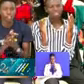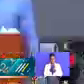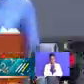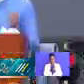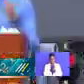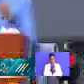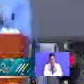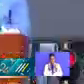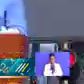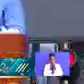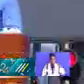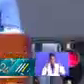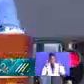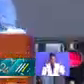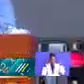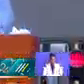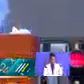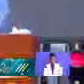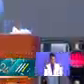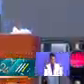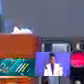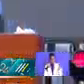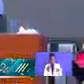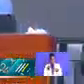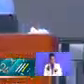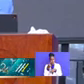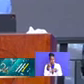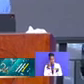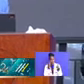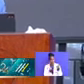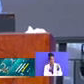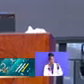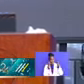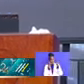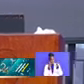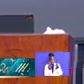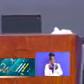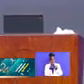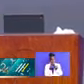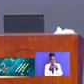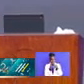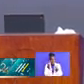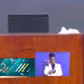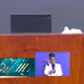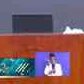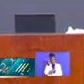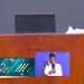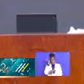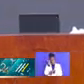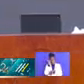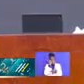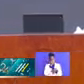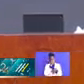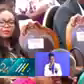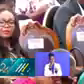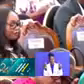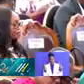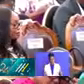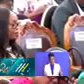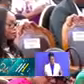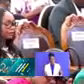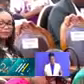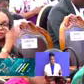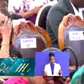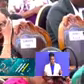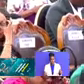Jesus Hallelujah so watch this evil altars somebody say evil